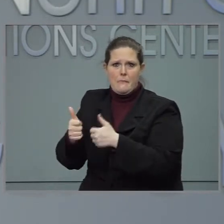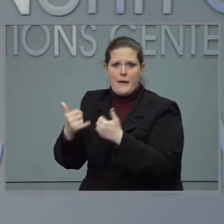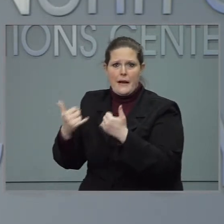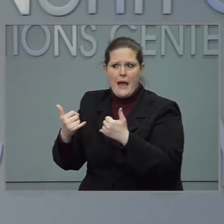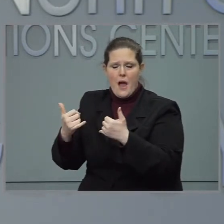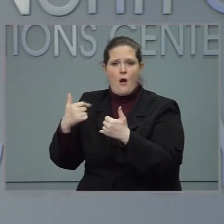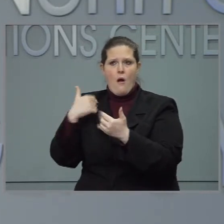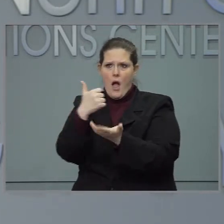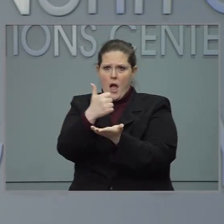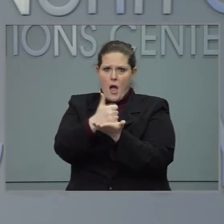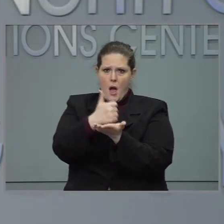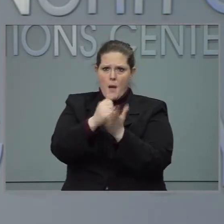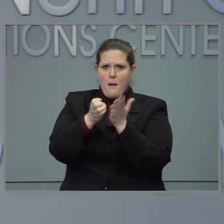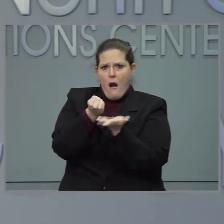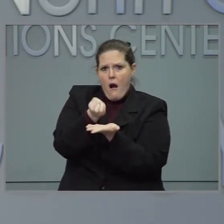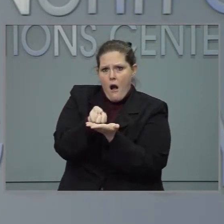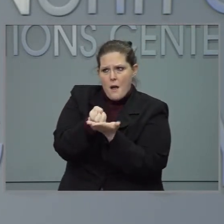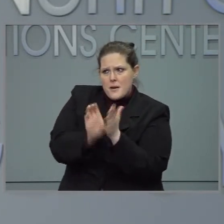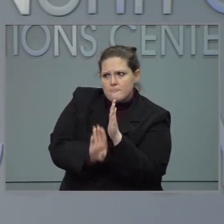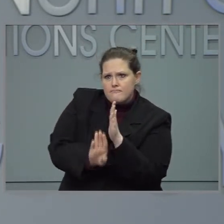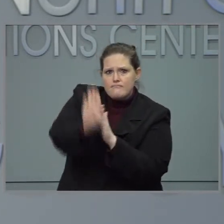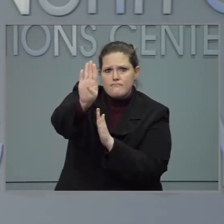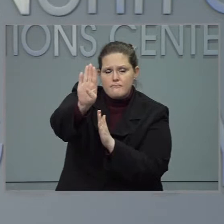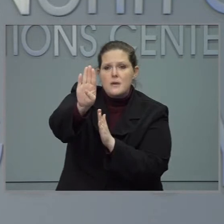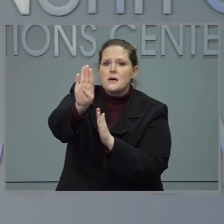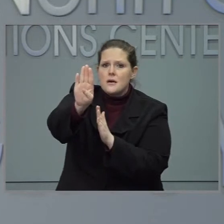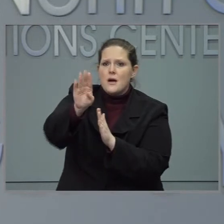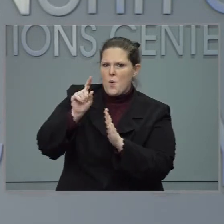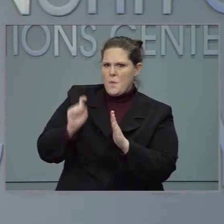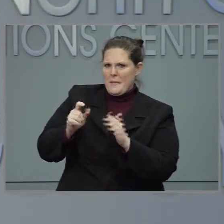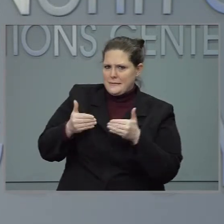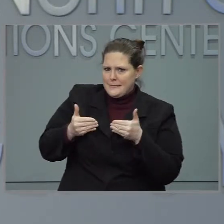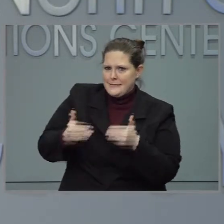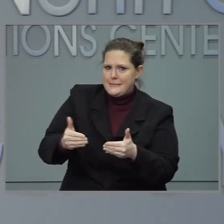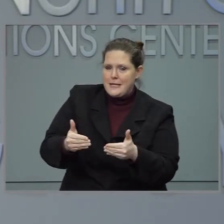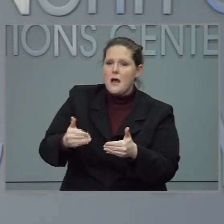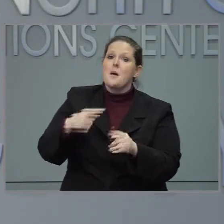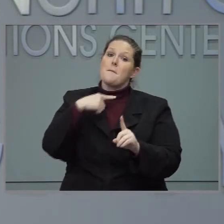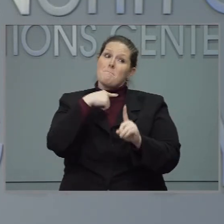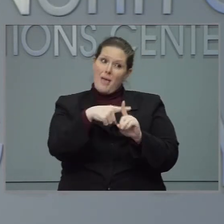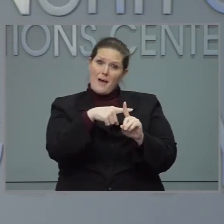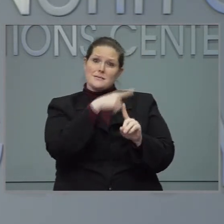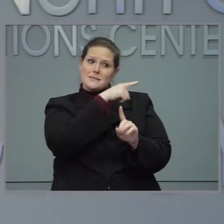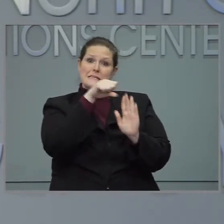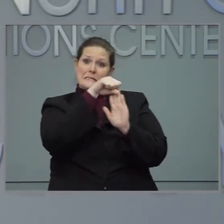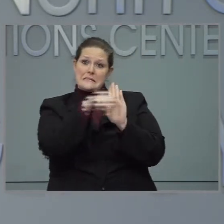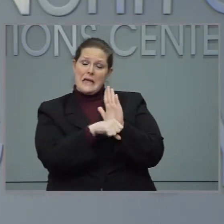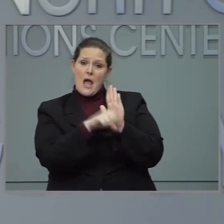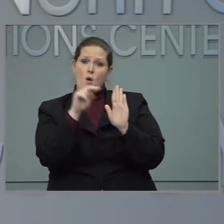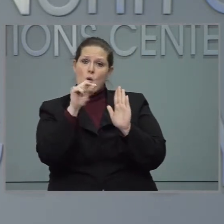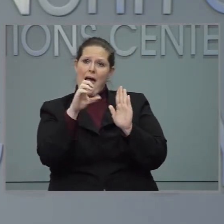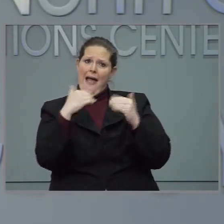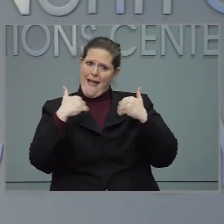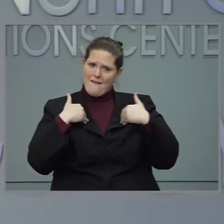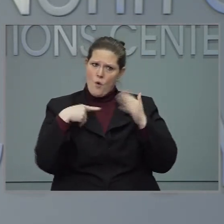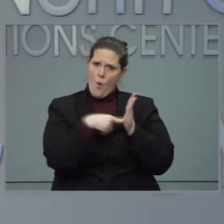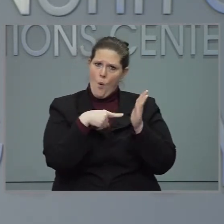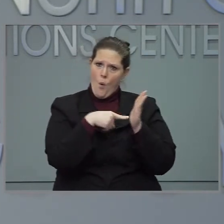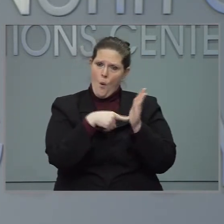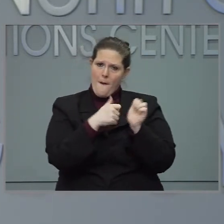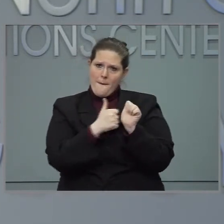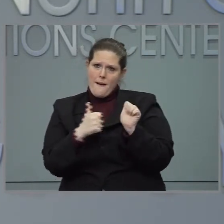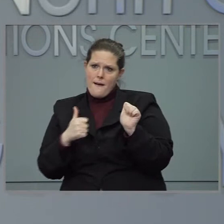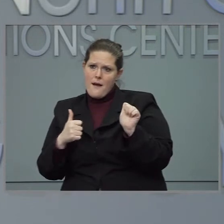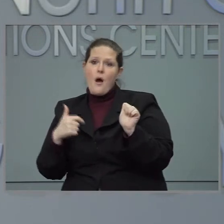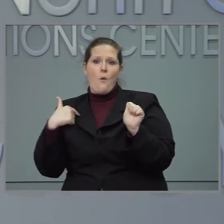economy, and particularly now that we've rolled off a lot of the state debt, this is a really smart way to move forward. And I